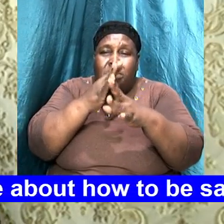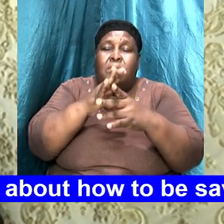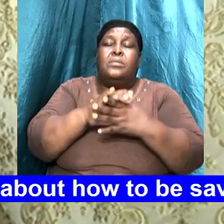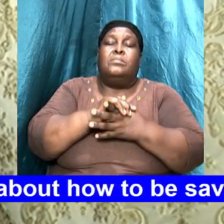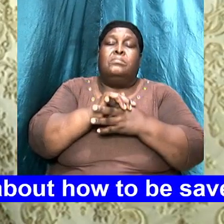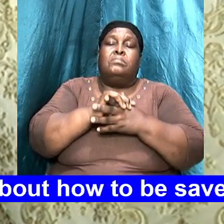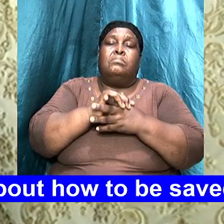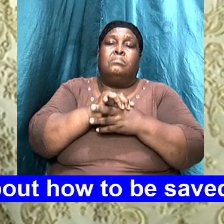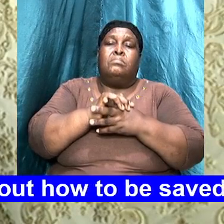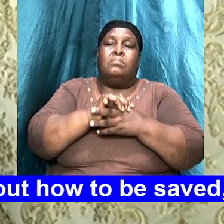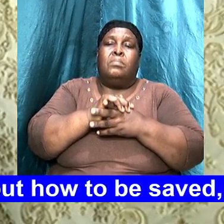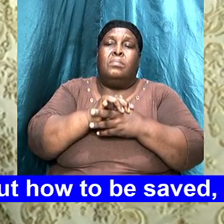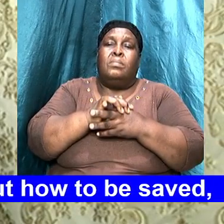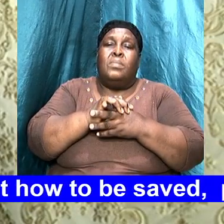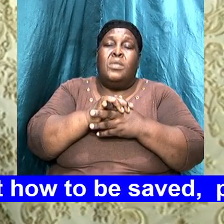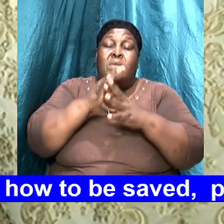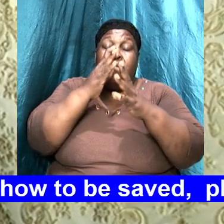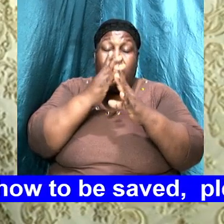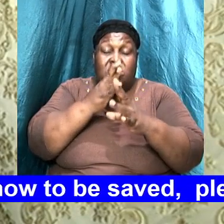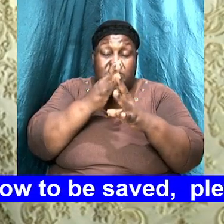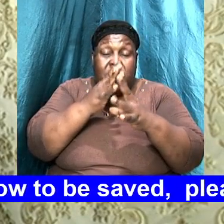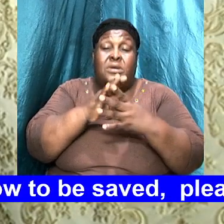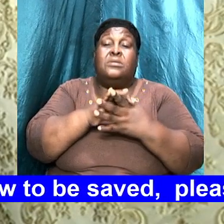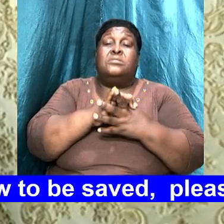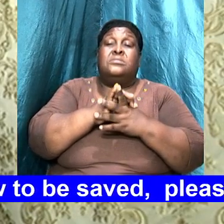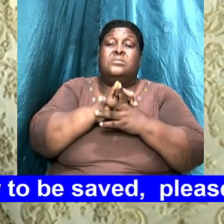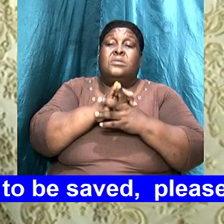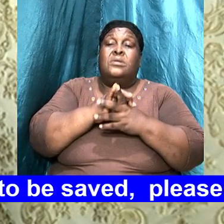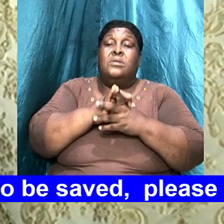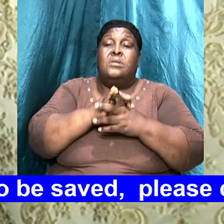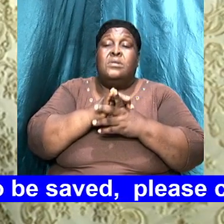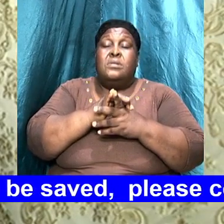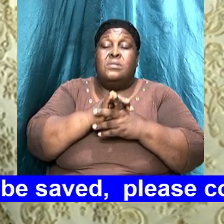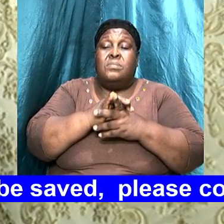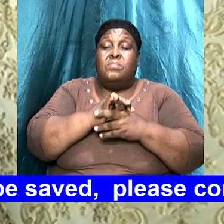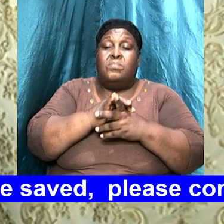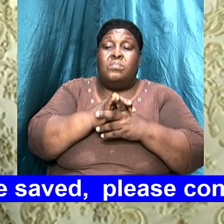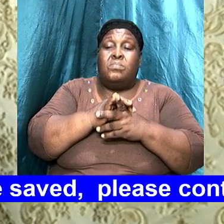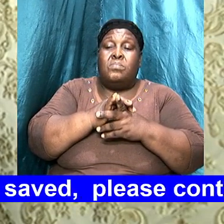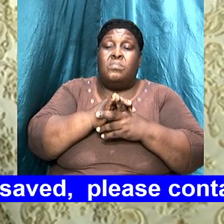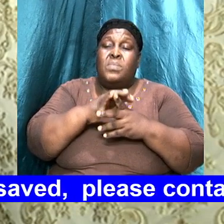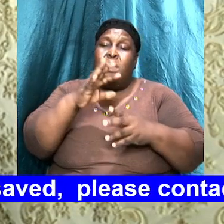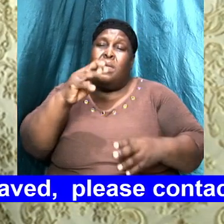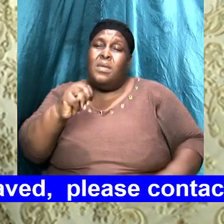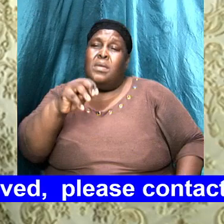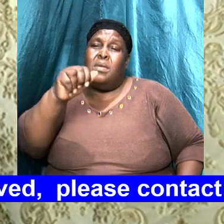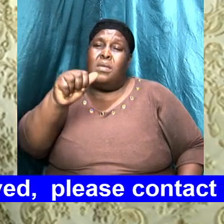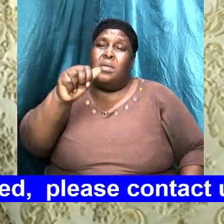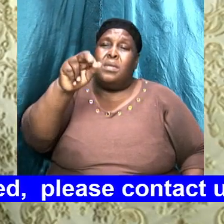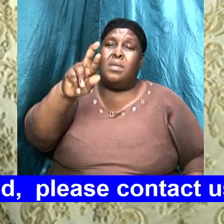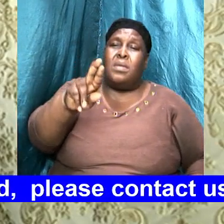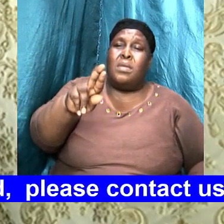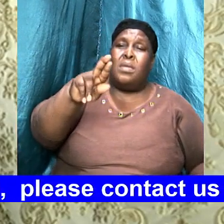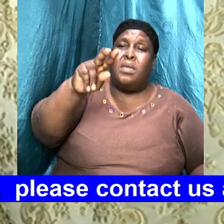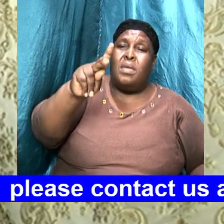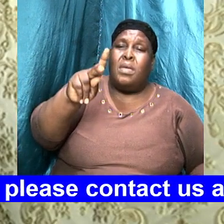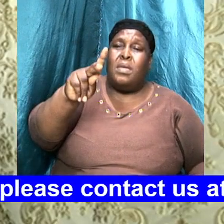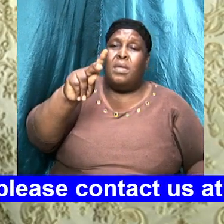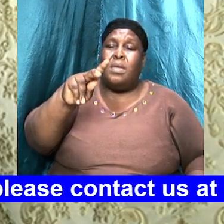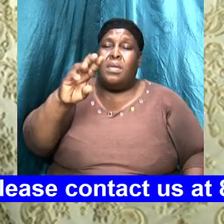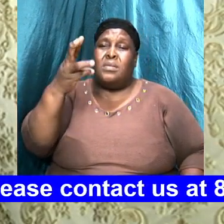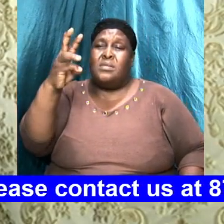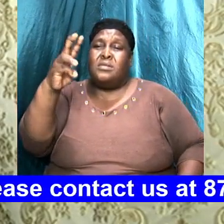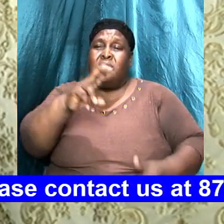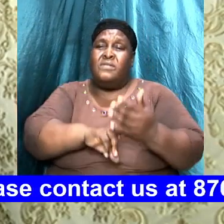Holy Ghost you must talk in tongues so look at this scripture Mark 16 verse 17